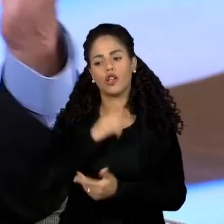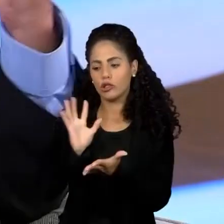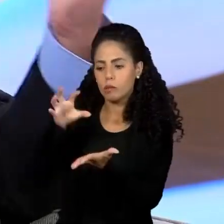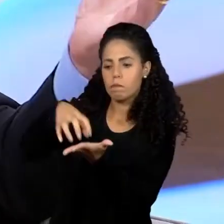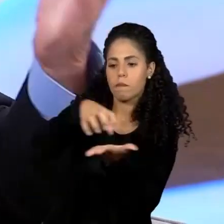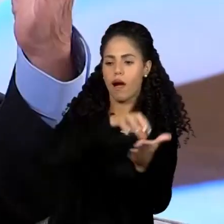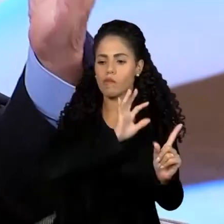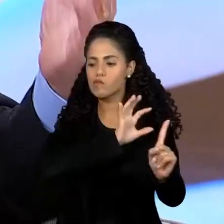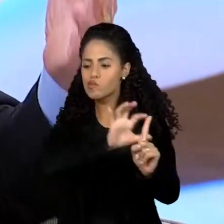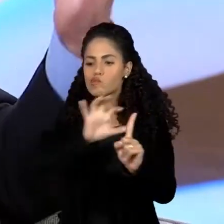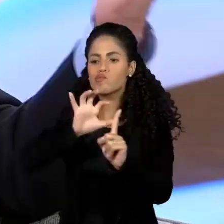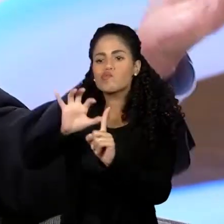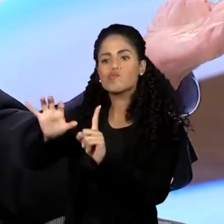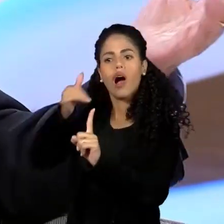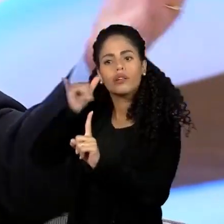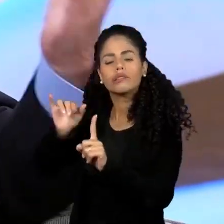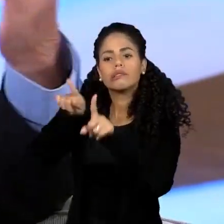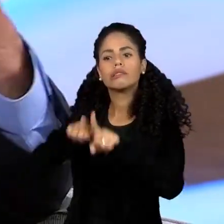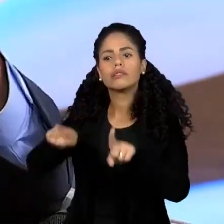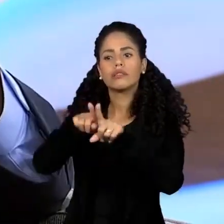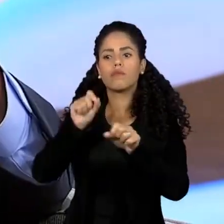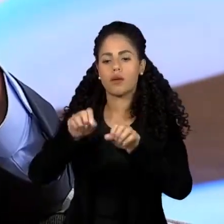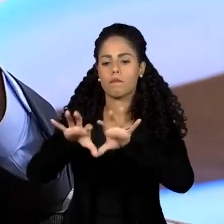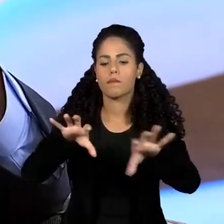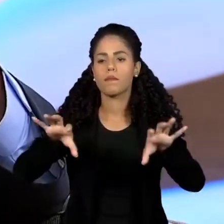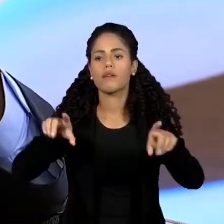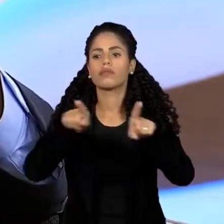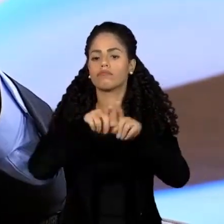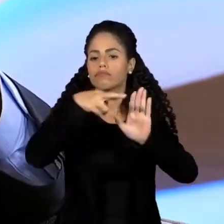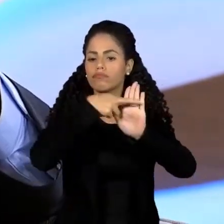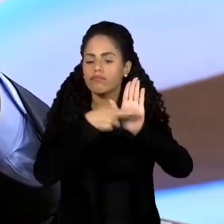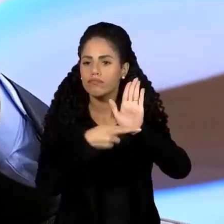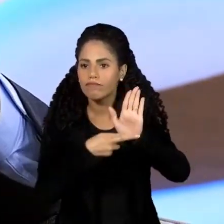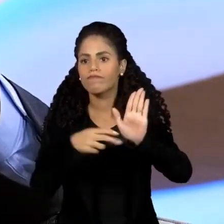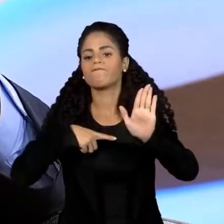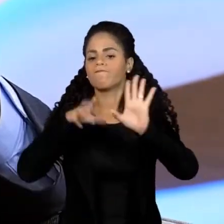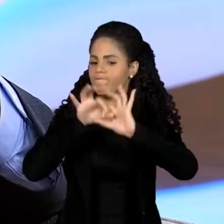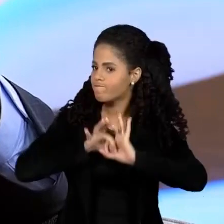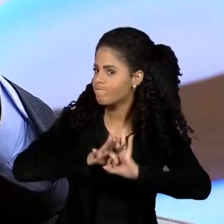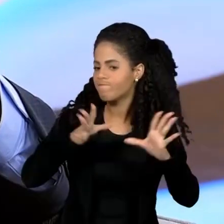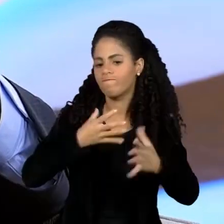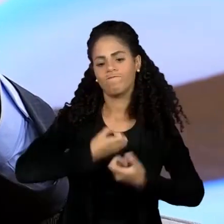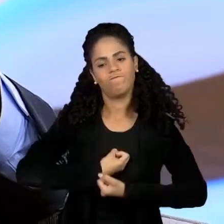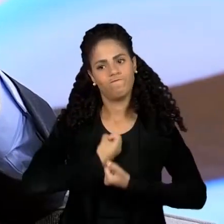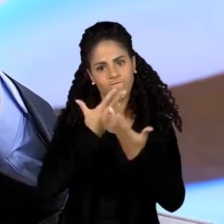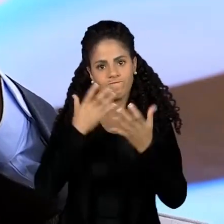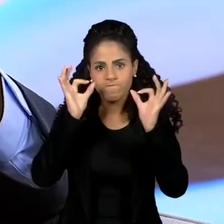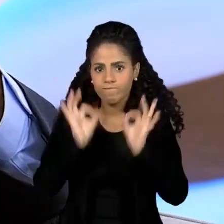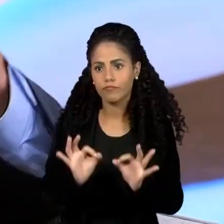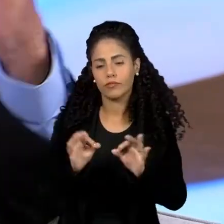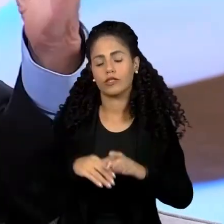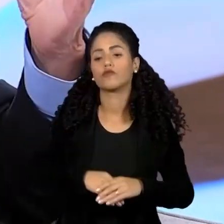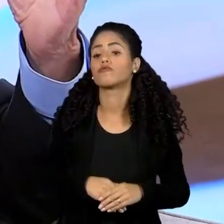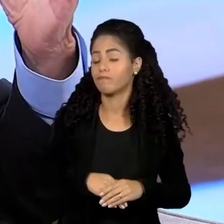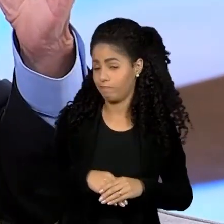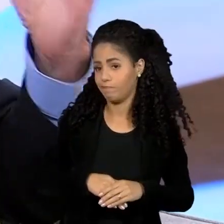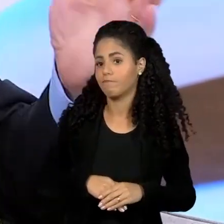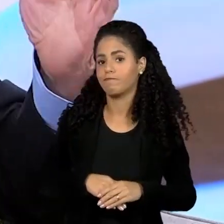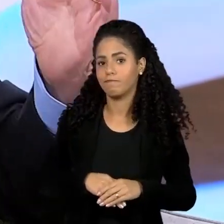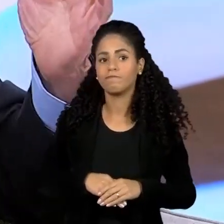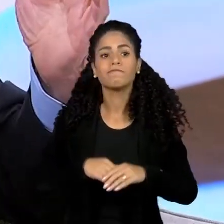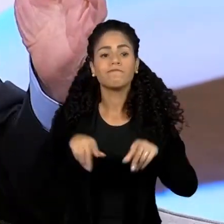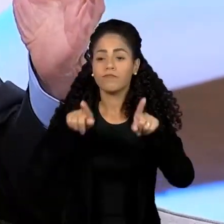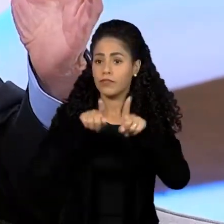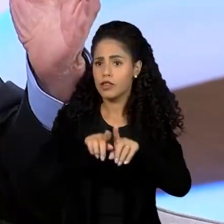abuses on either side, both on the regulation and on the unfettered speech.